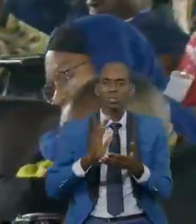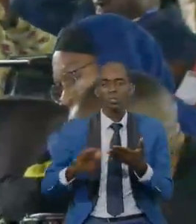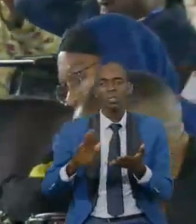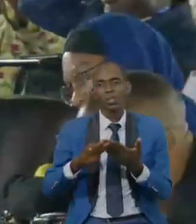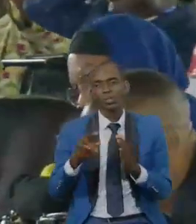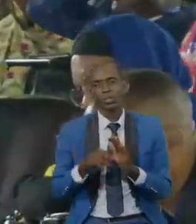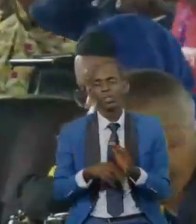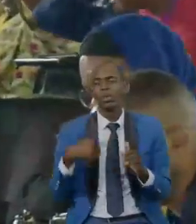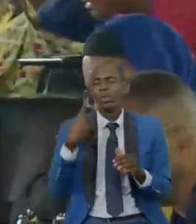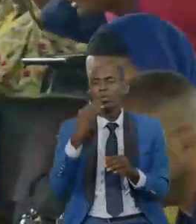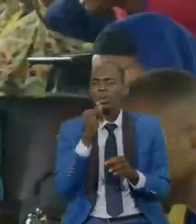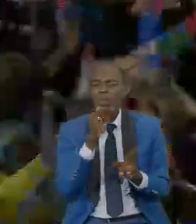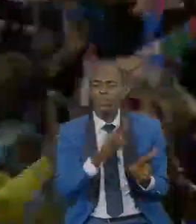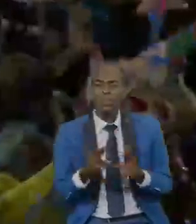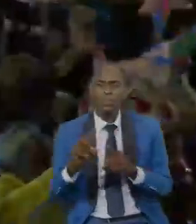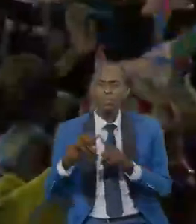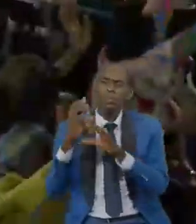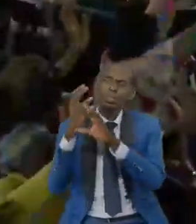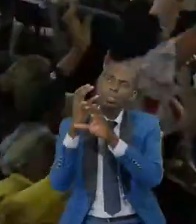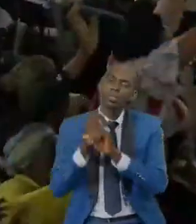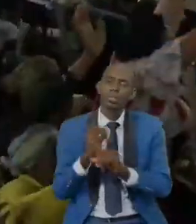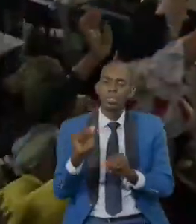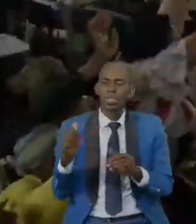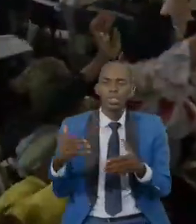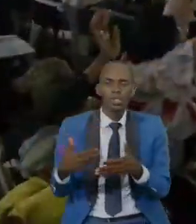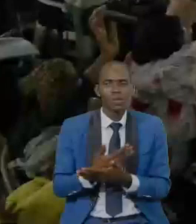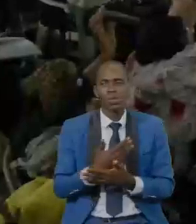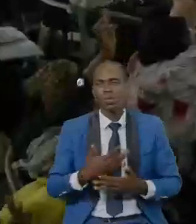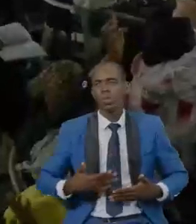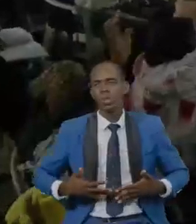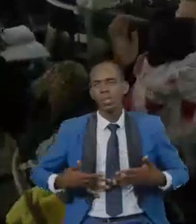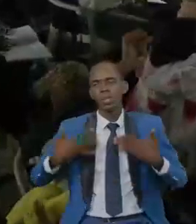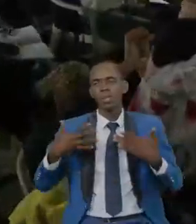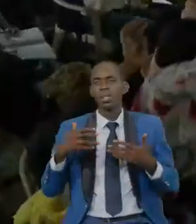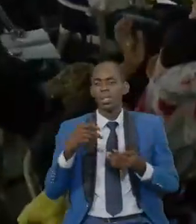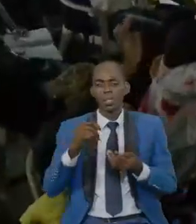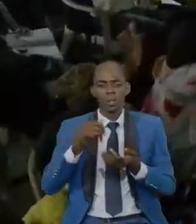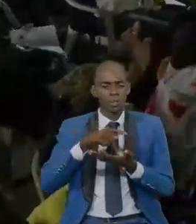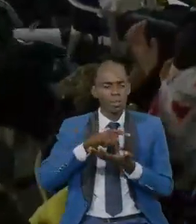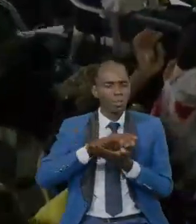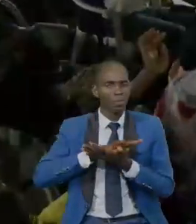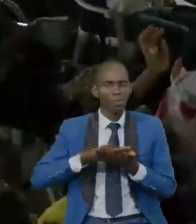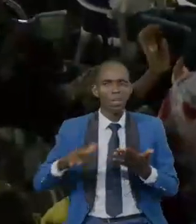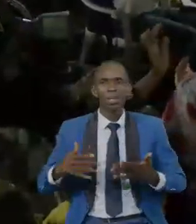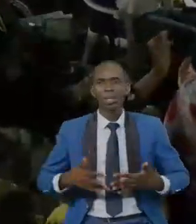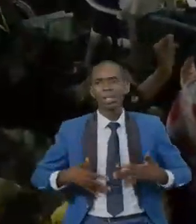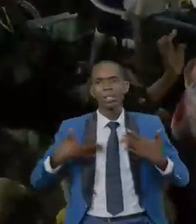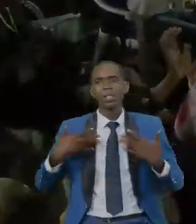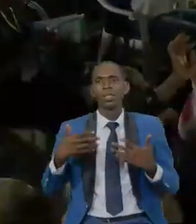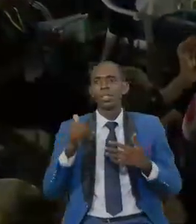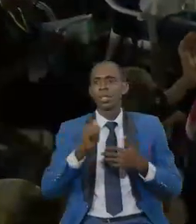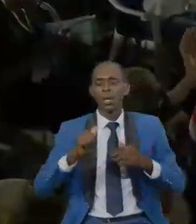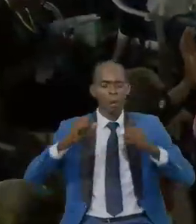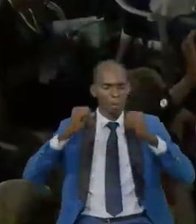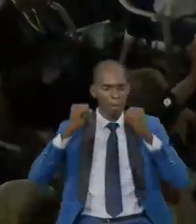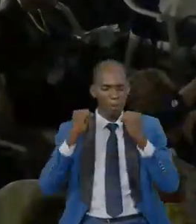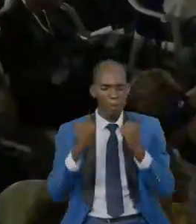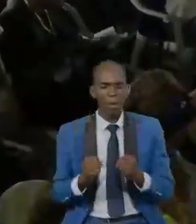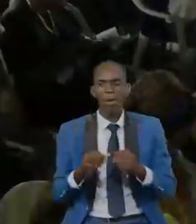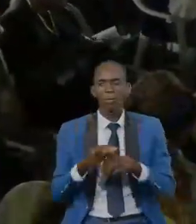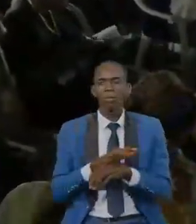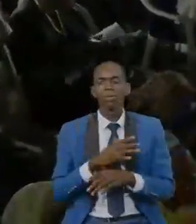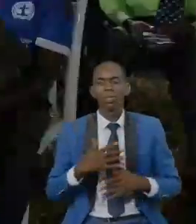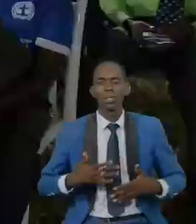Who is going to receive a new life? A purified life. A powerful life.